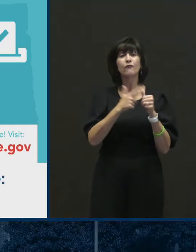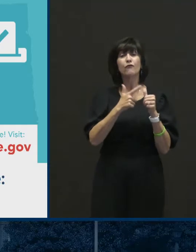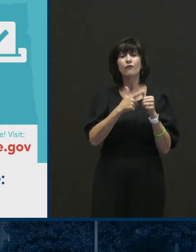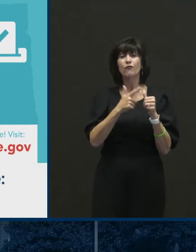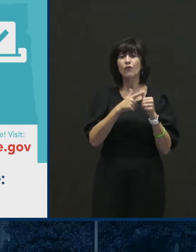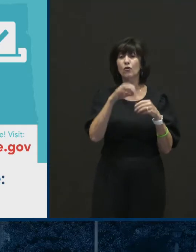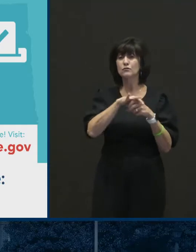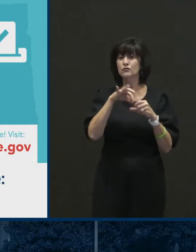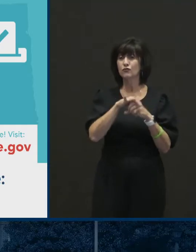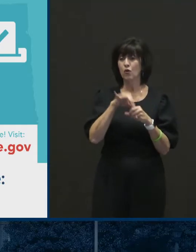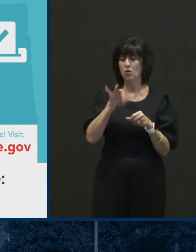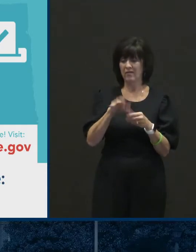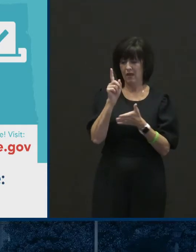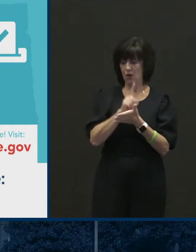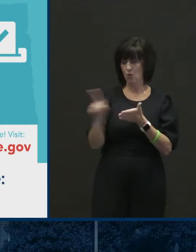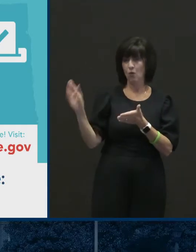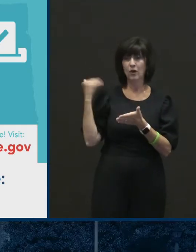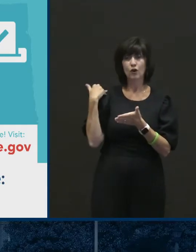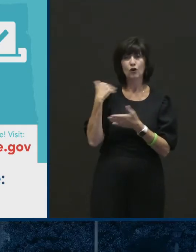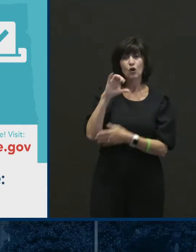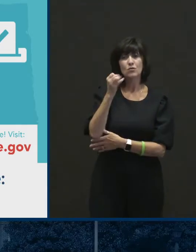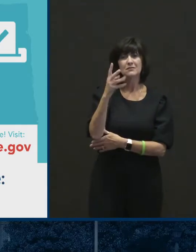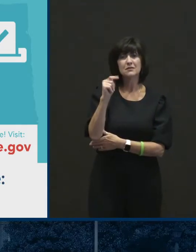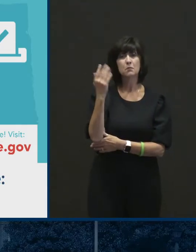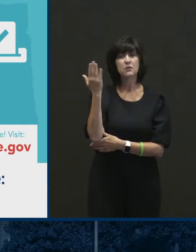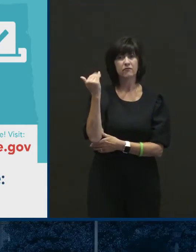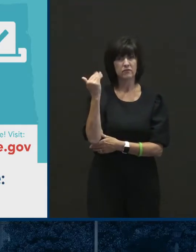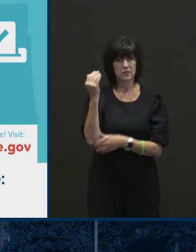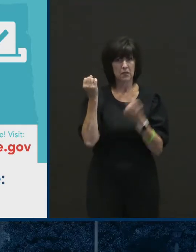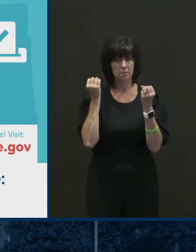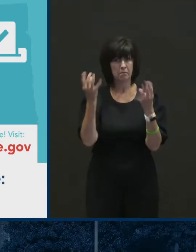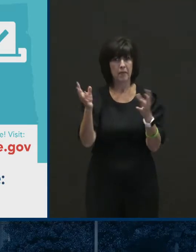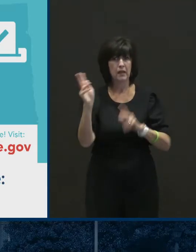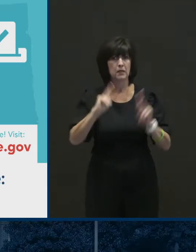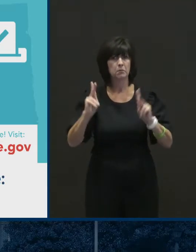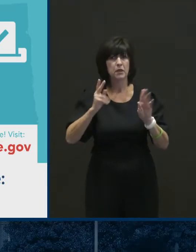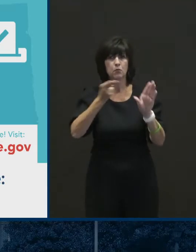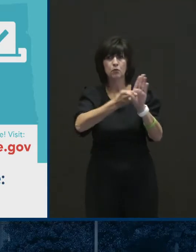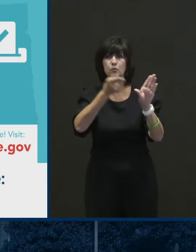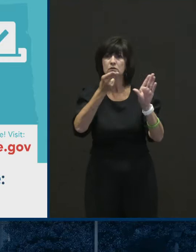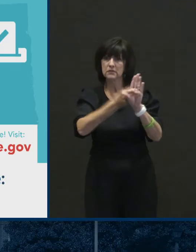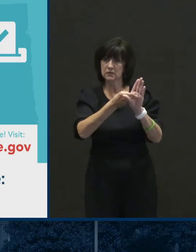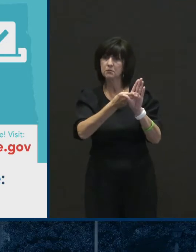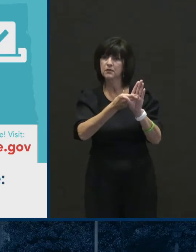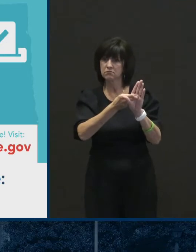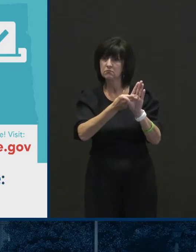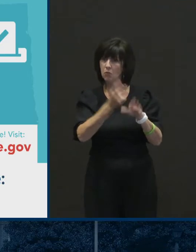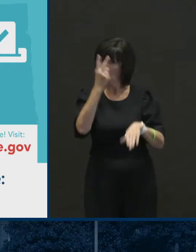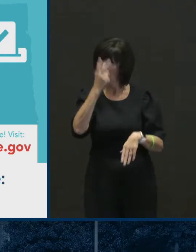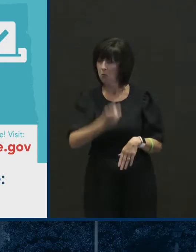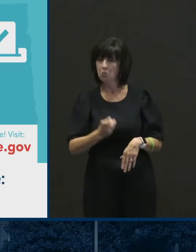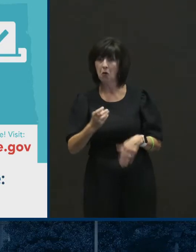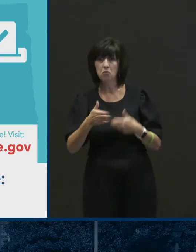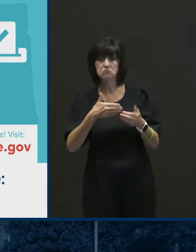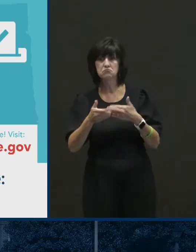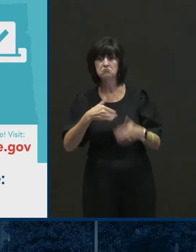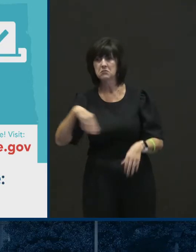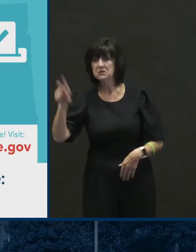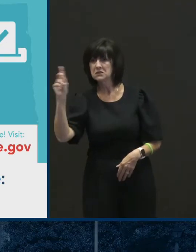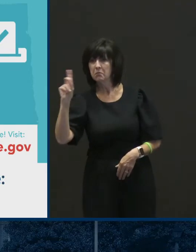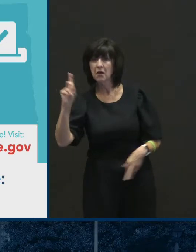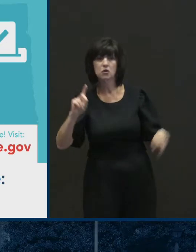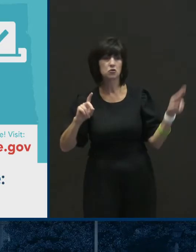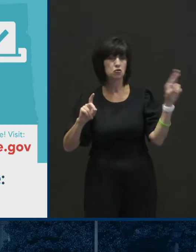of it, I think, was due to the fact that roughly half of the voters in both parties voted remotely by